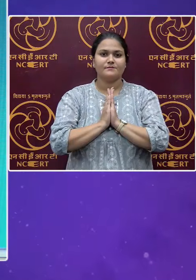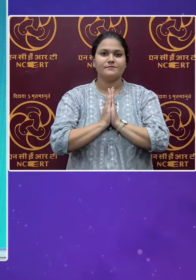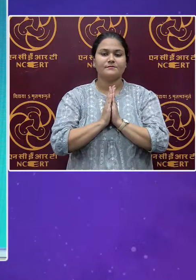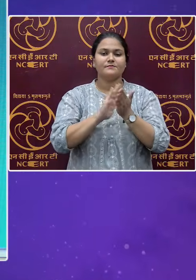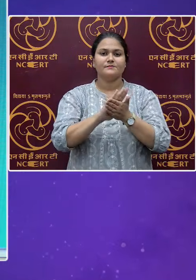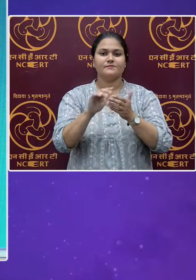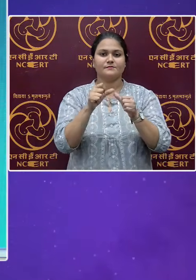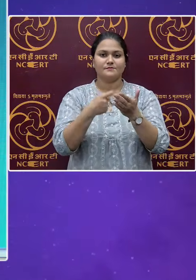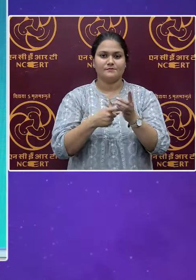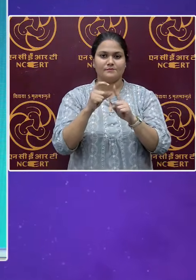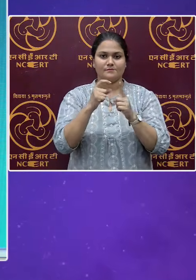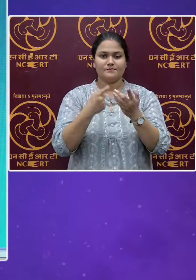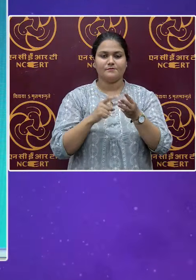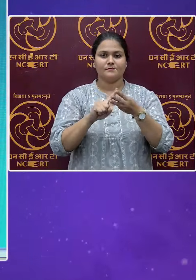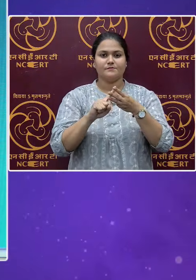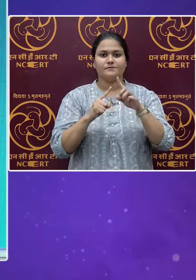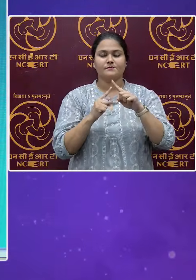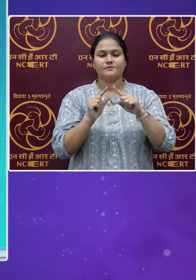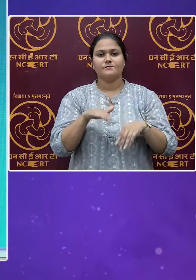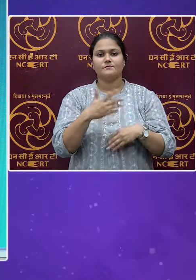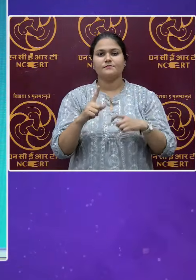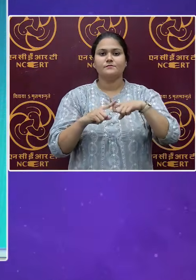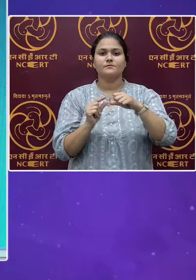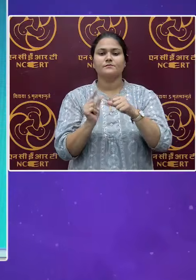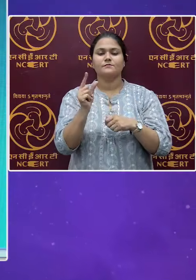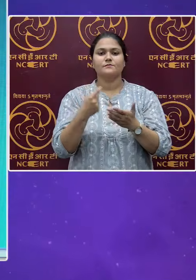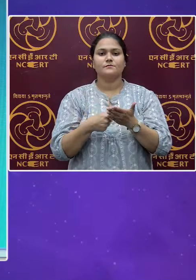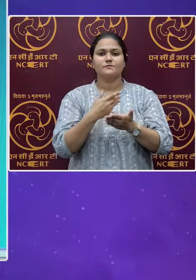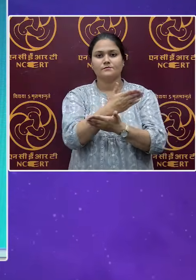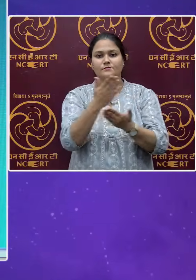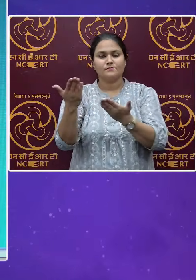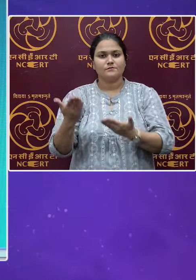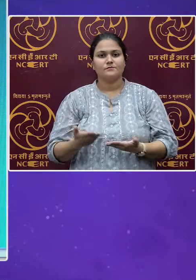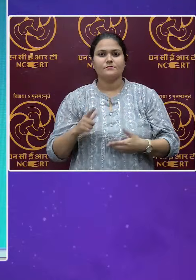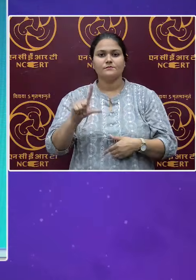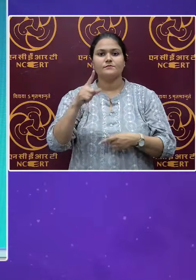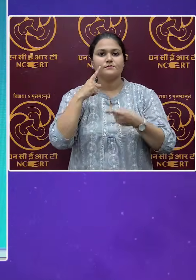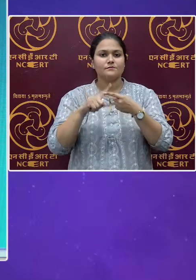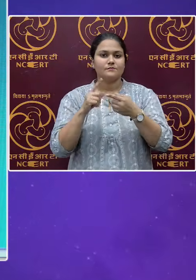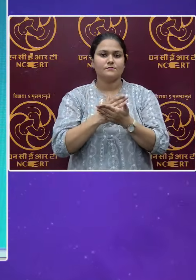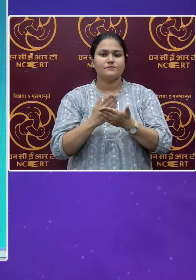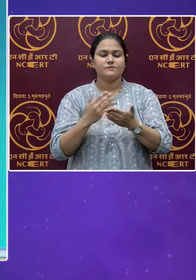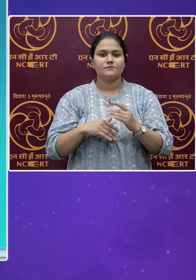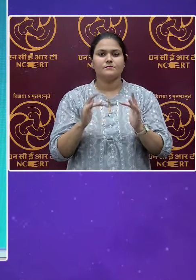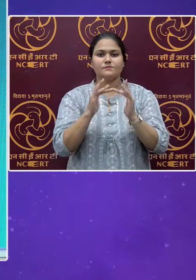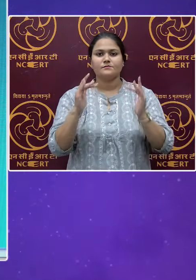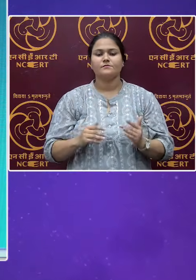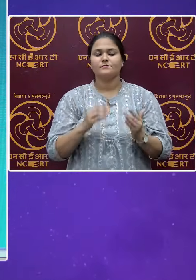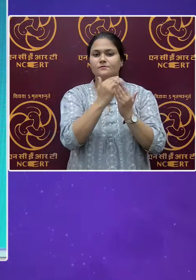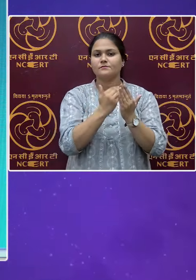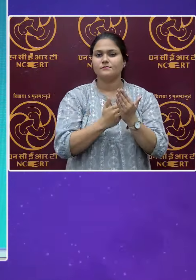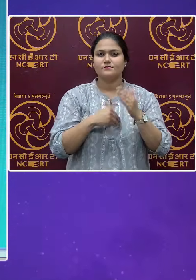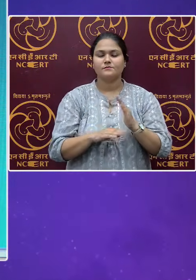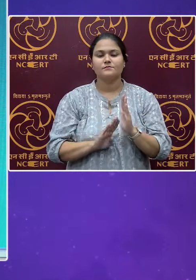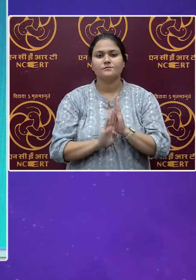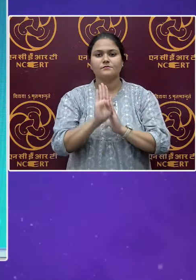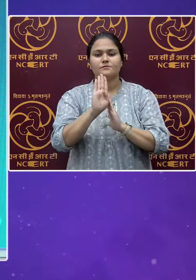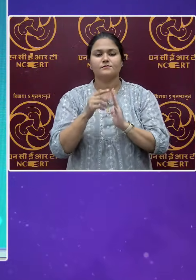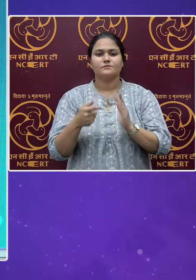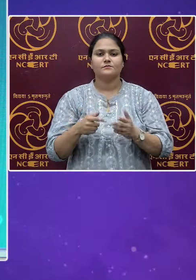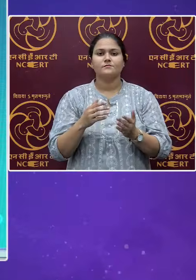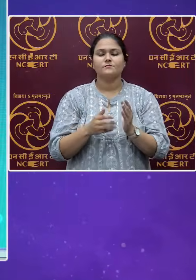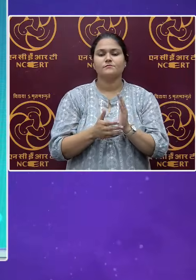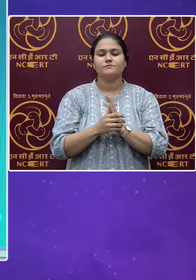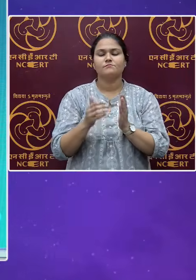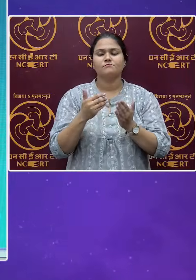Namaskar, I'm Harpreet Kaur and I welcome you all to our live and interactive session. This is our online training program on development of online